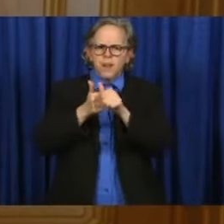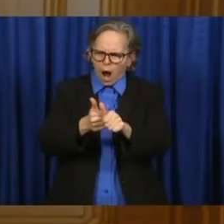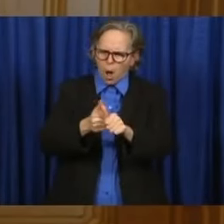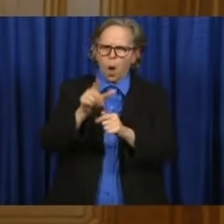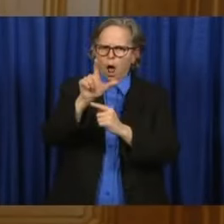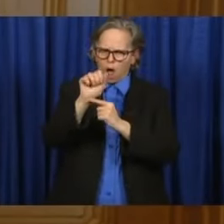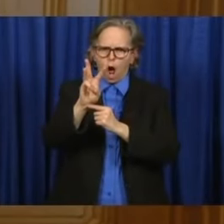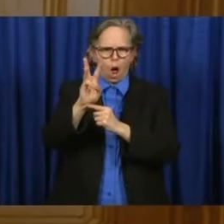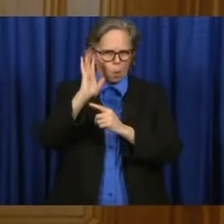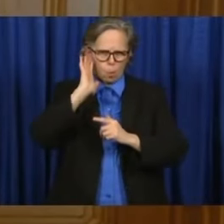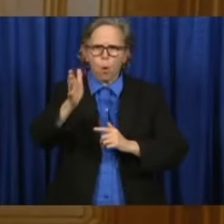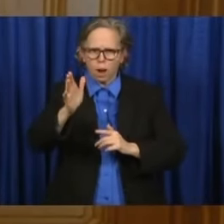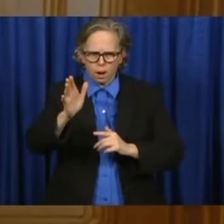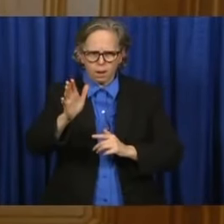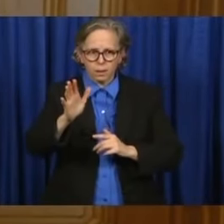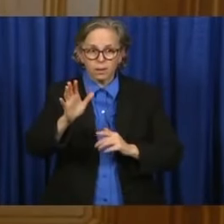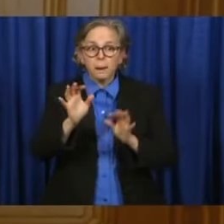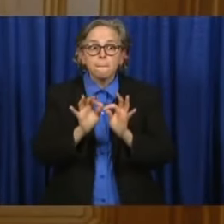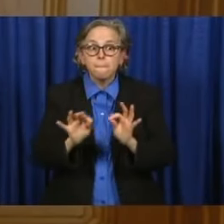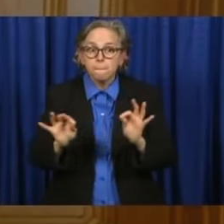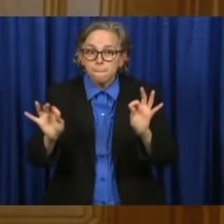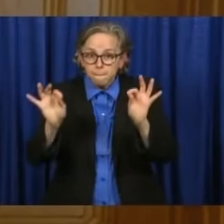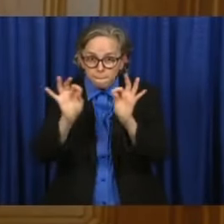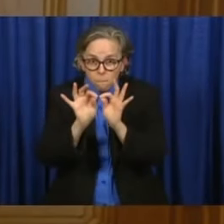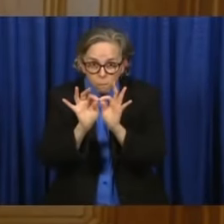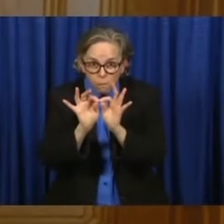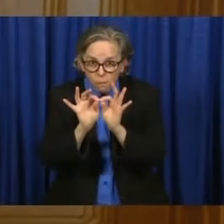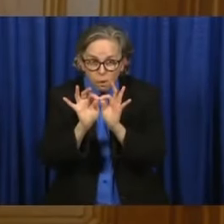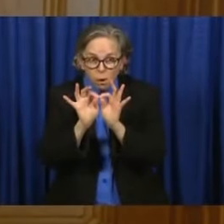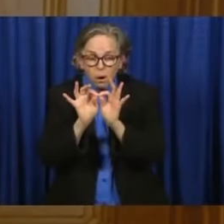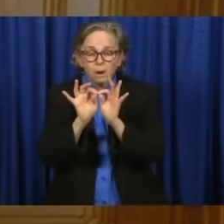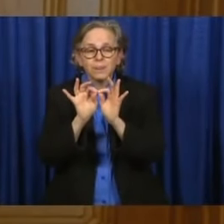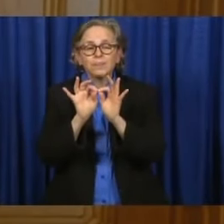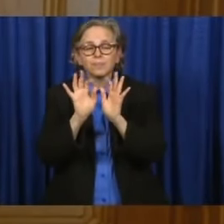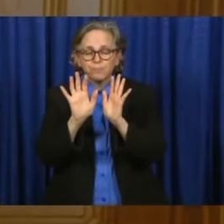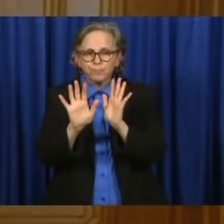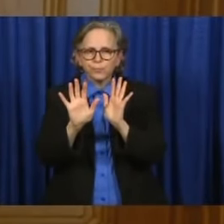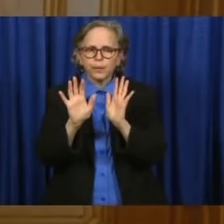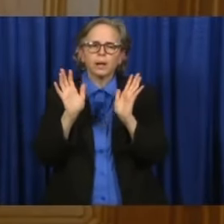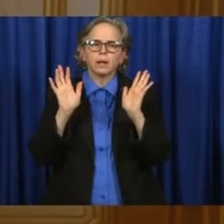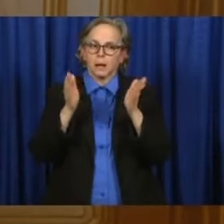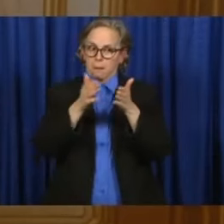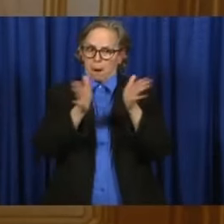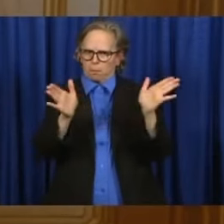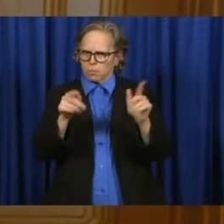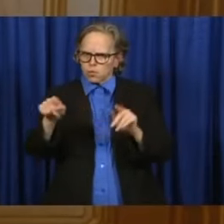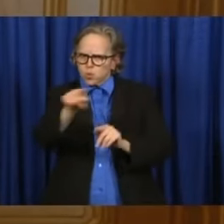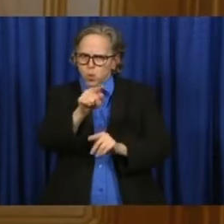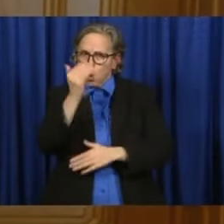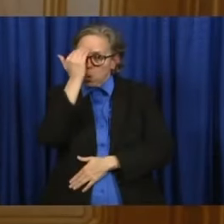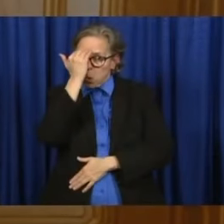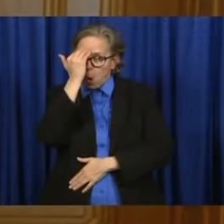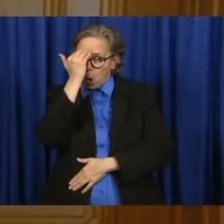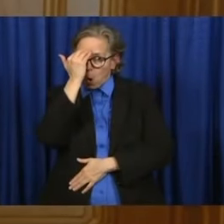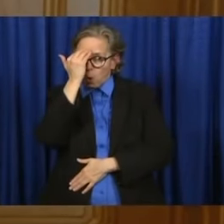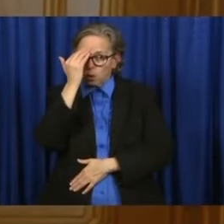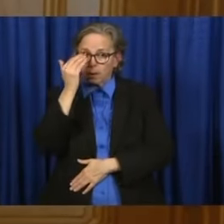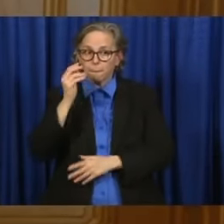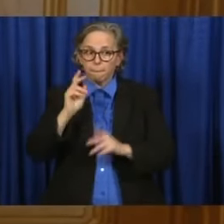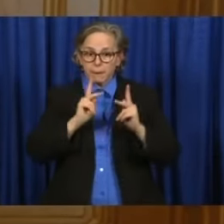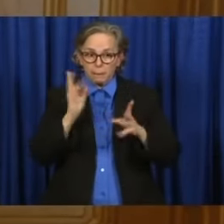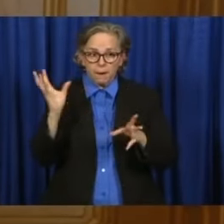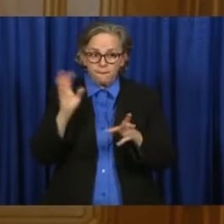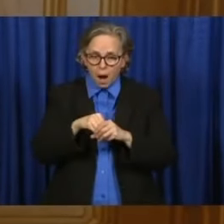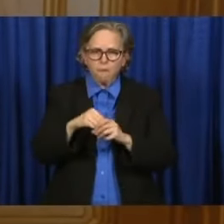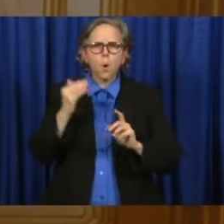it's important for the public to know and the participants to know, or the participant